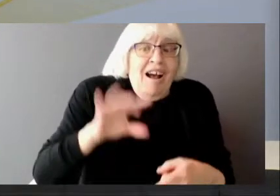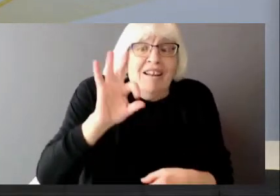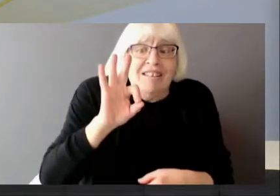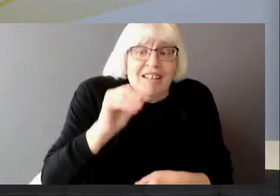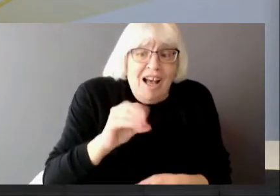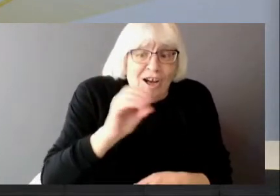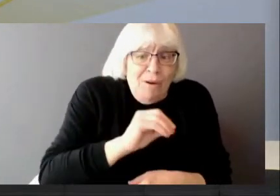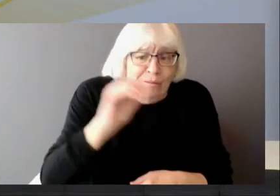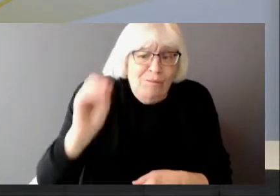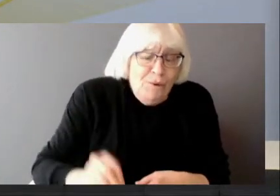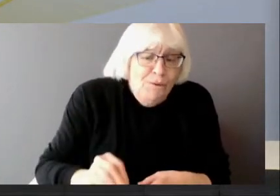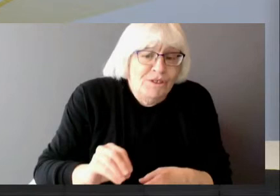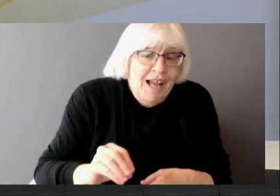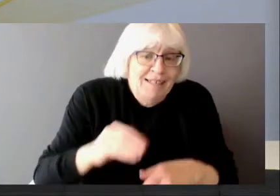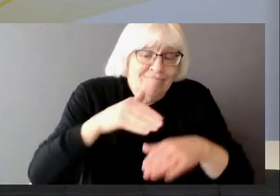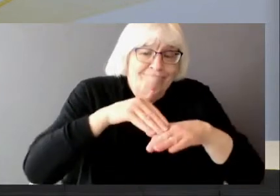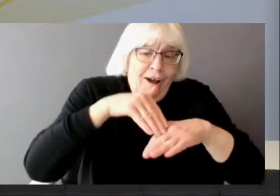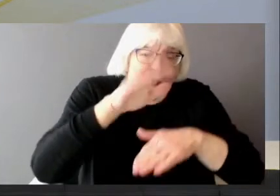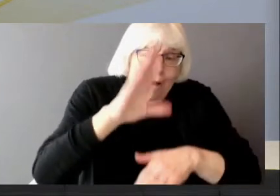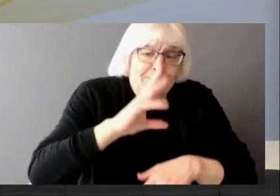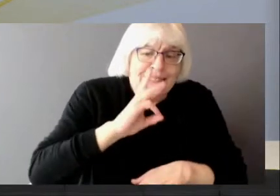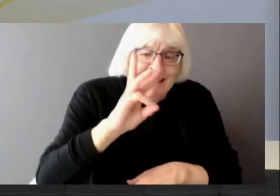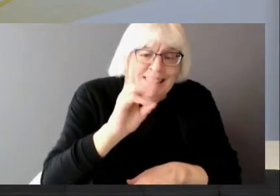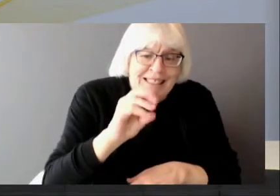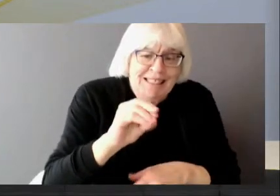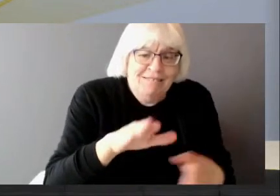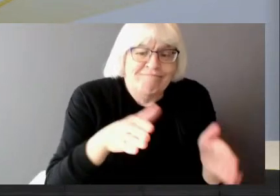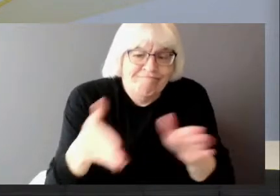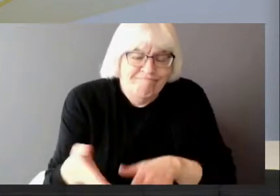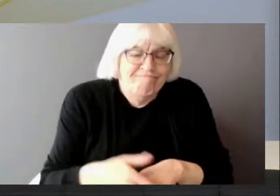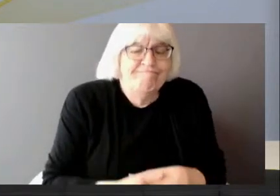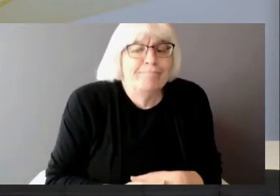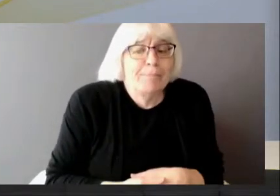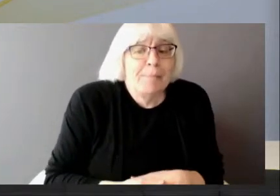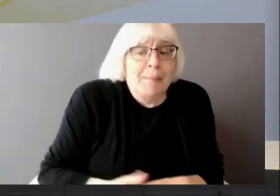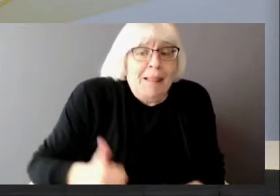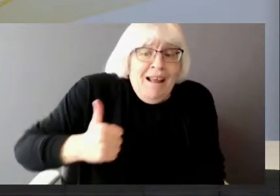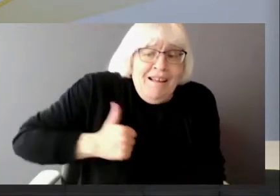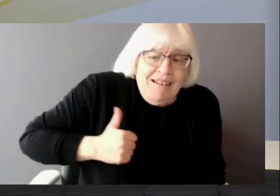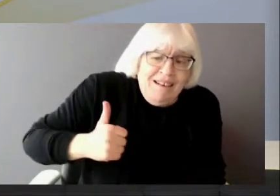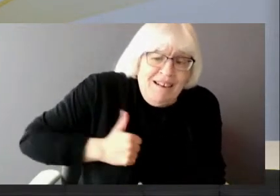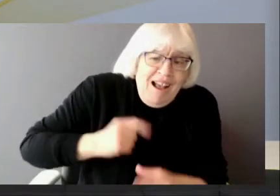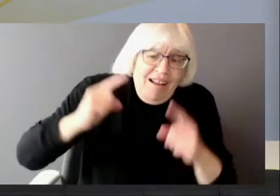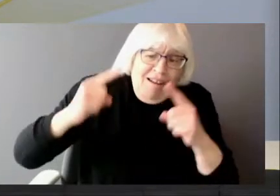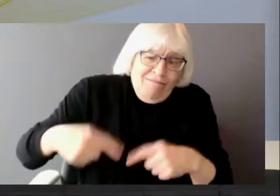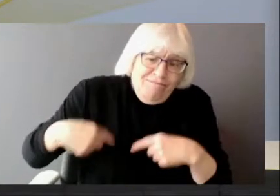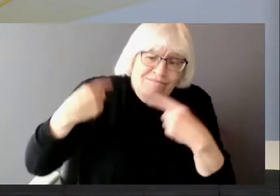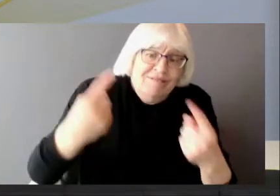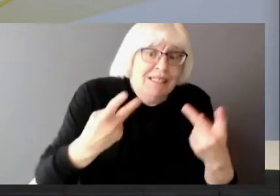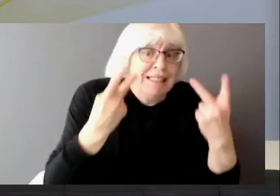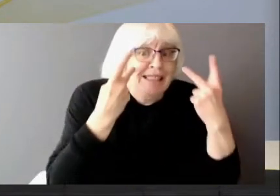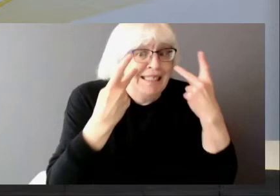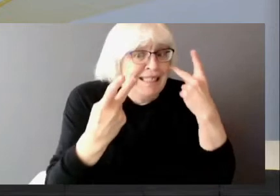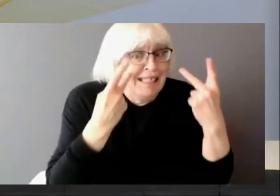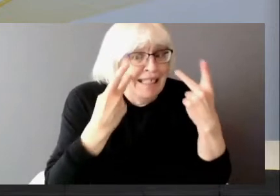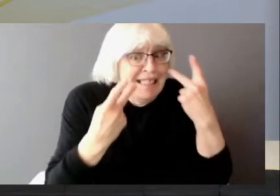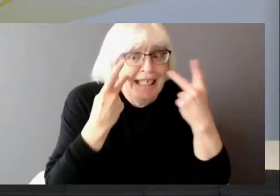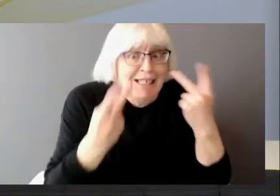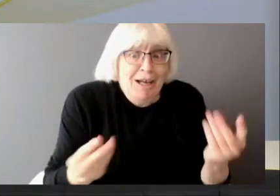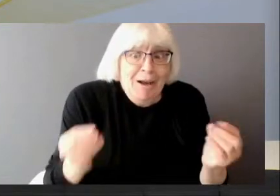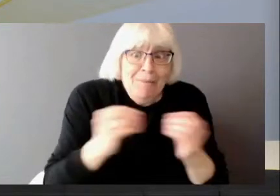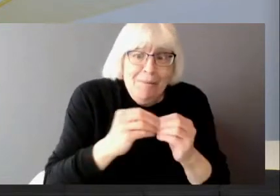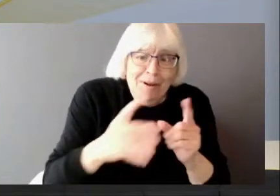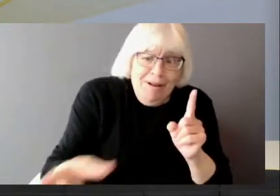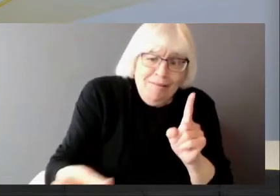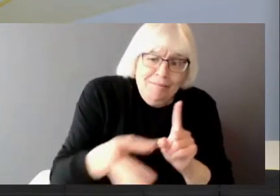The trends in Canada in the past week show a continued steady decline. New cases were down 16% and deaths were